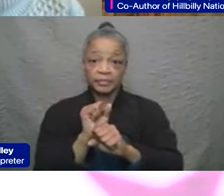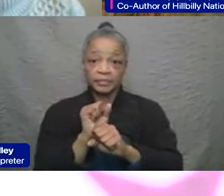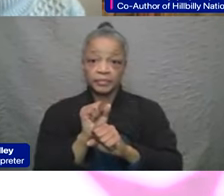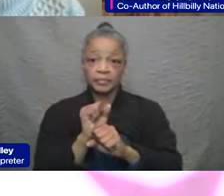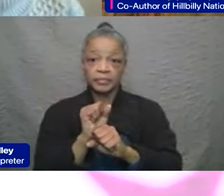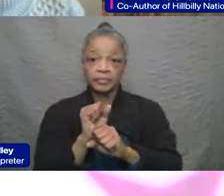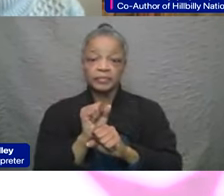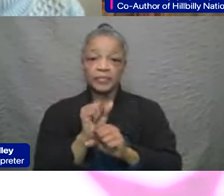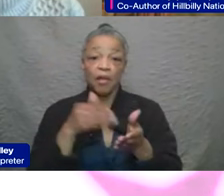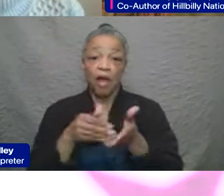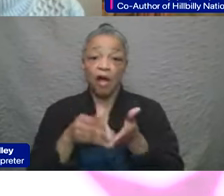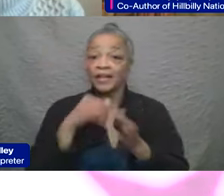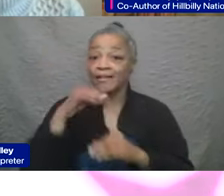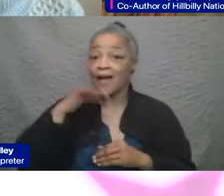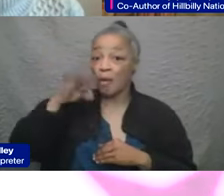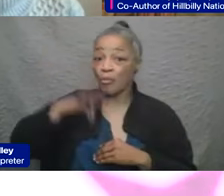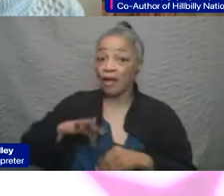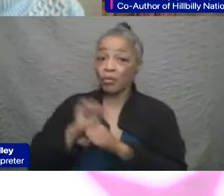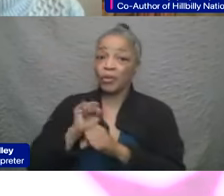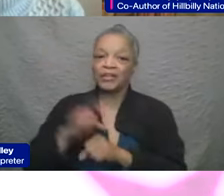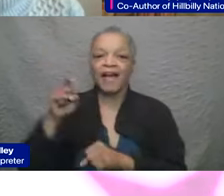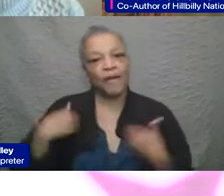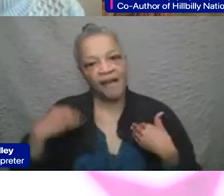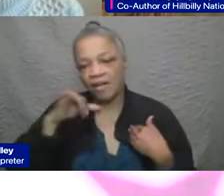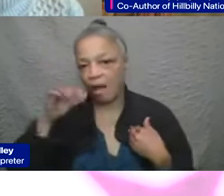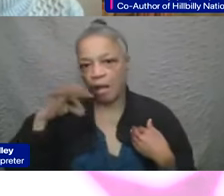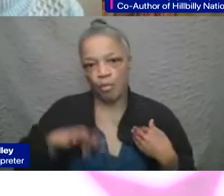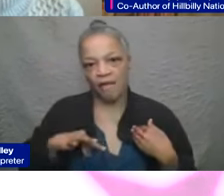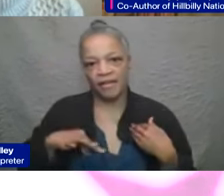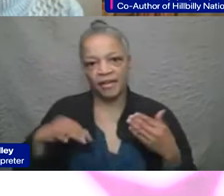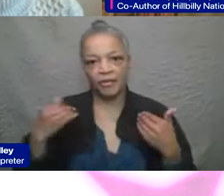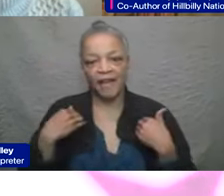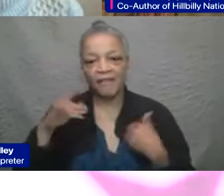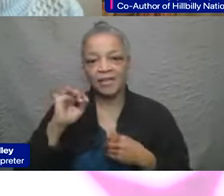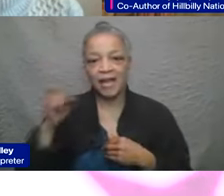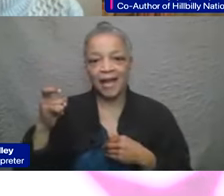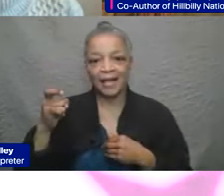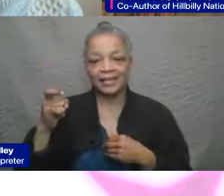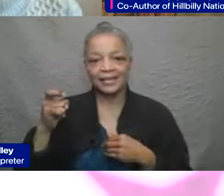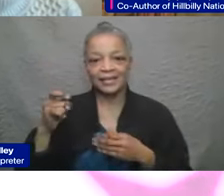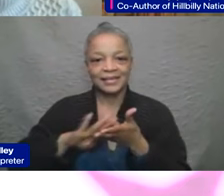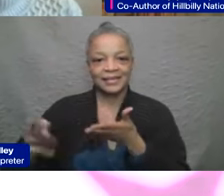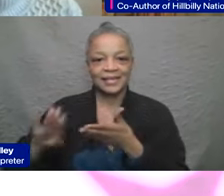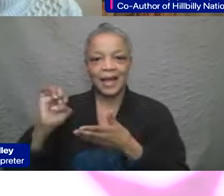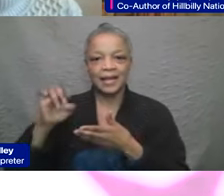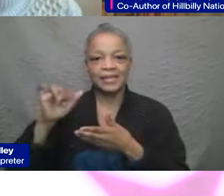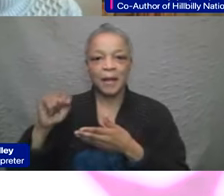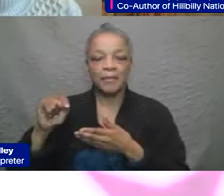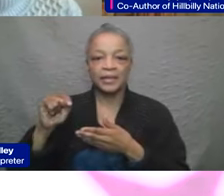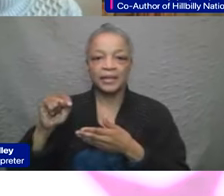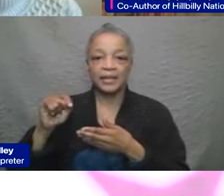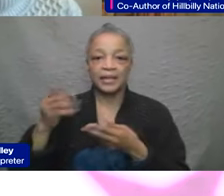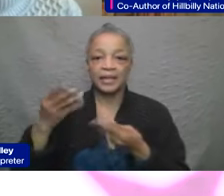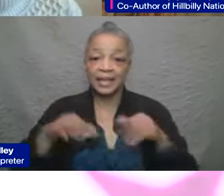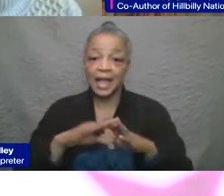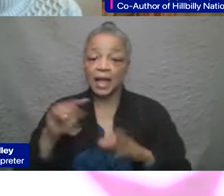in the nonprofit world, which you have to have a nonprofit to have a tax exempt land trust, or they become